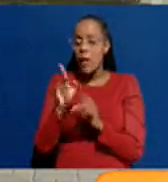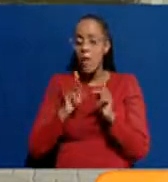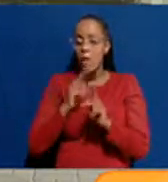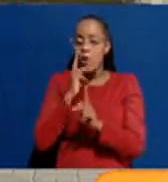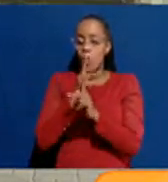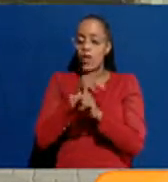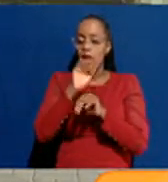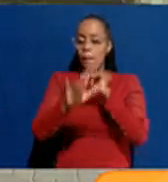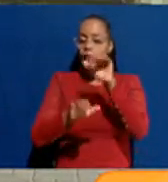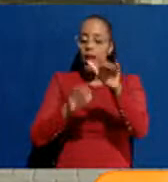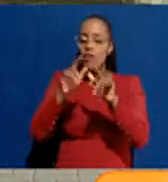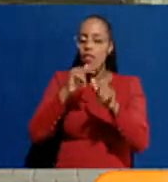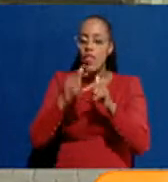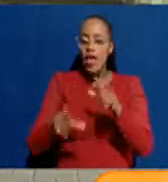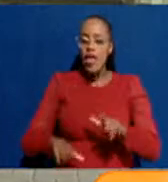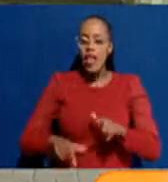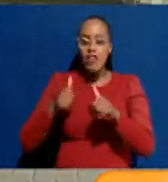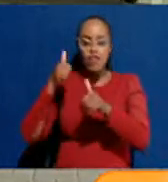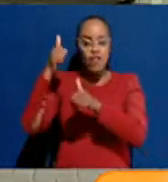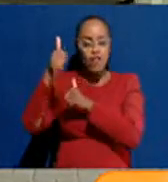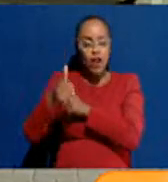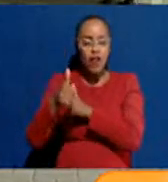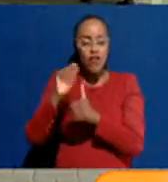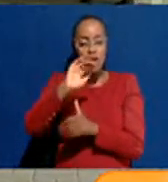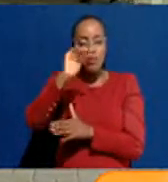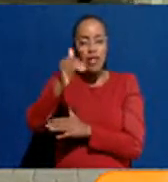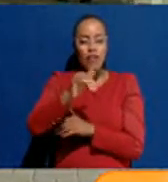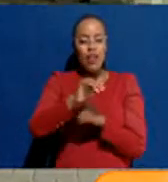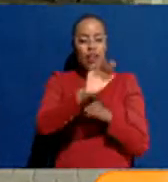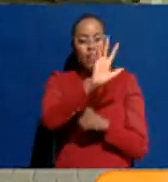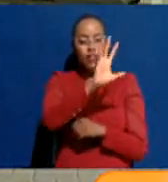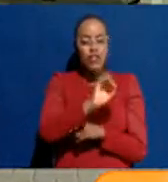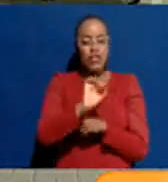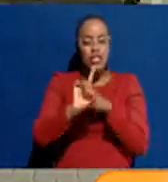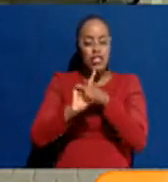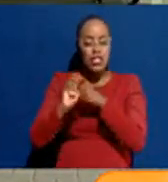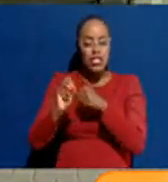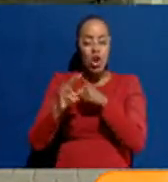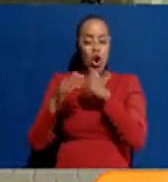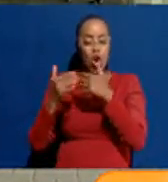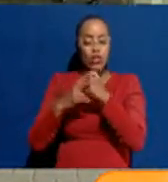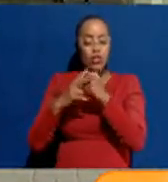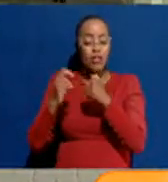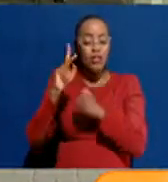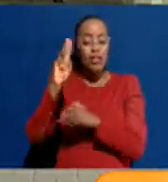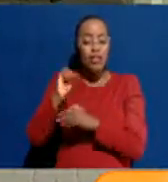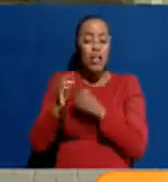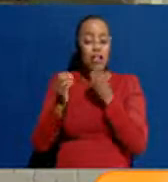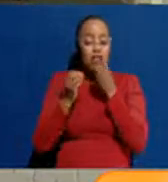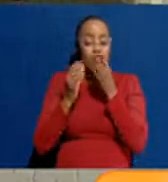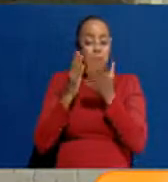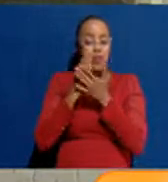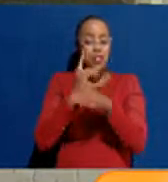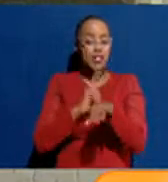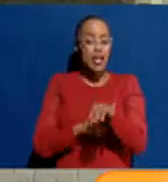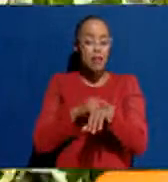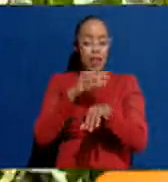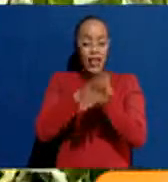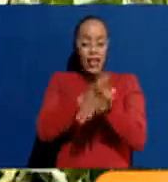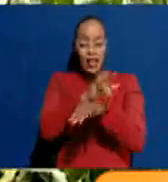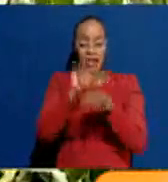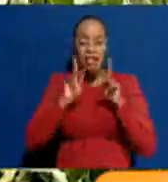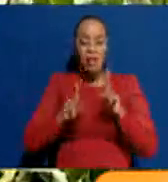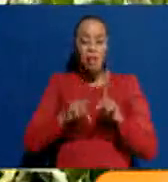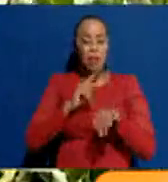they live away from the town centers, 50, 60, 70 kilometers. So the information sometimes do not reach them on